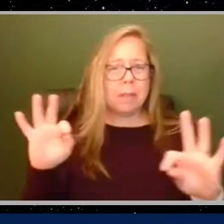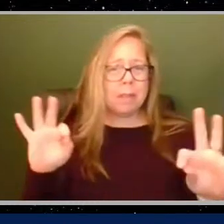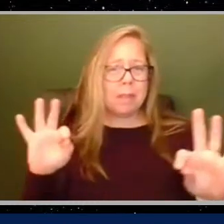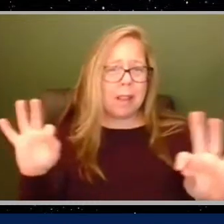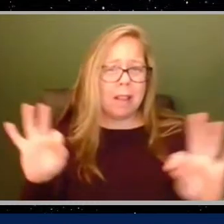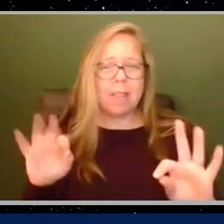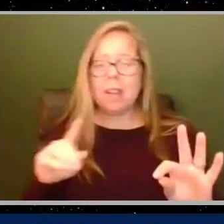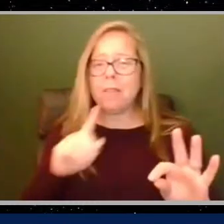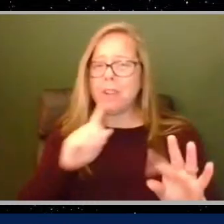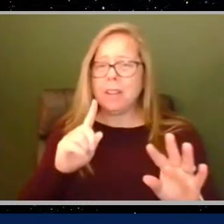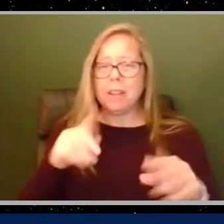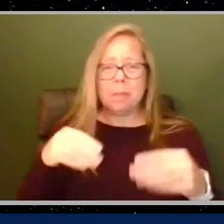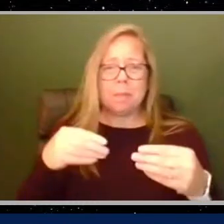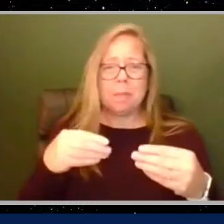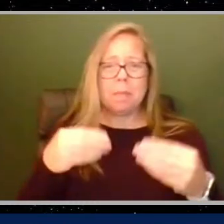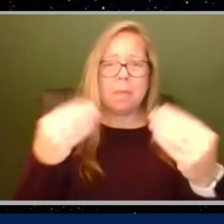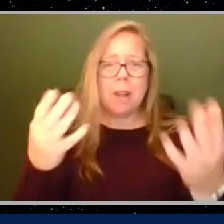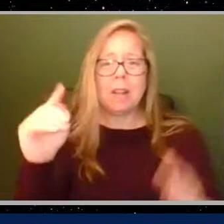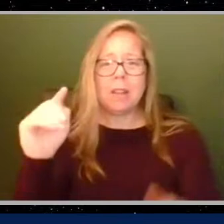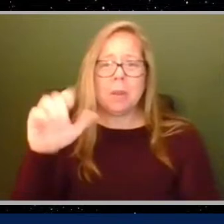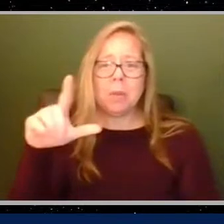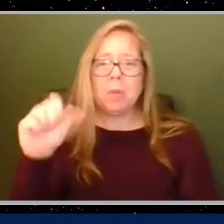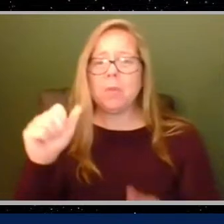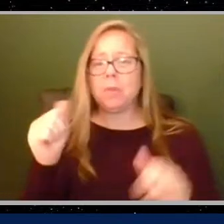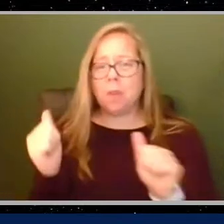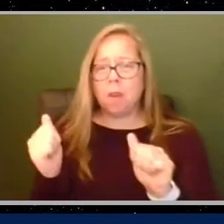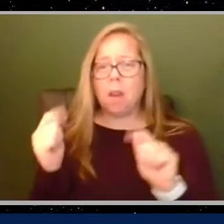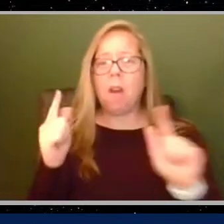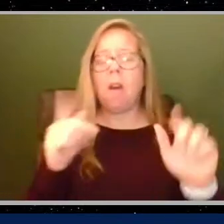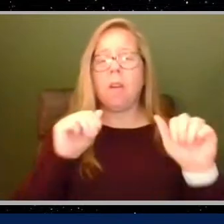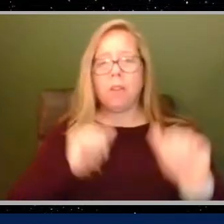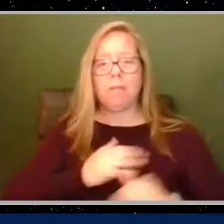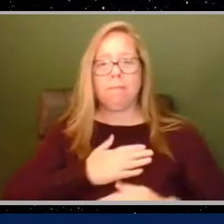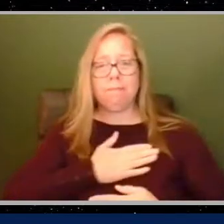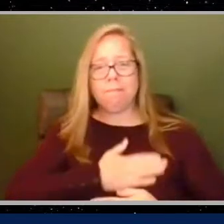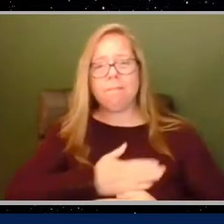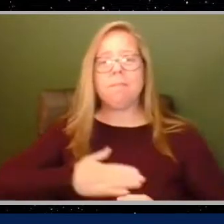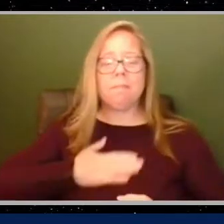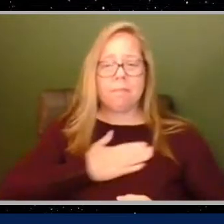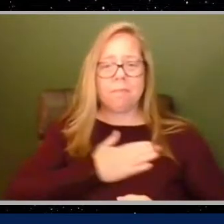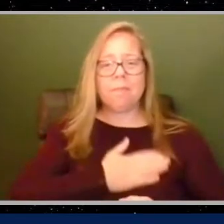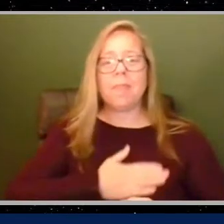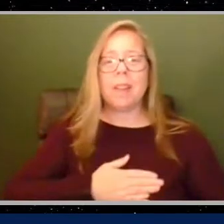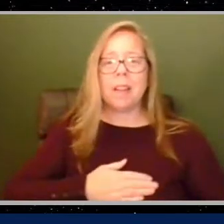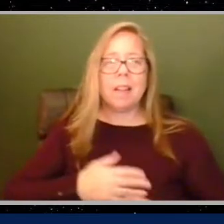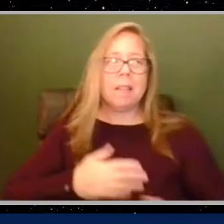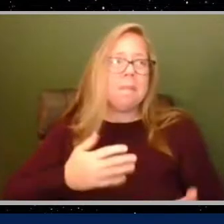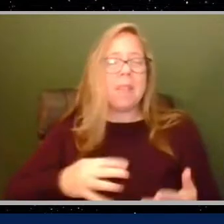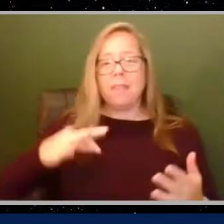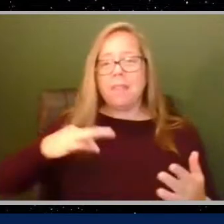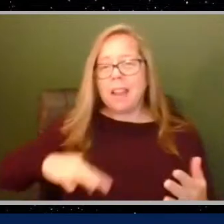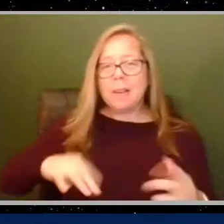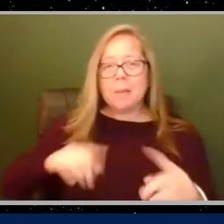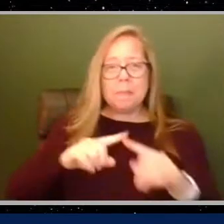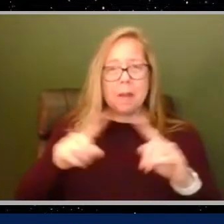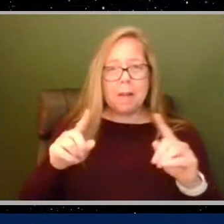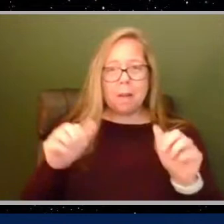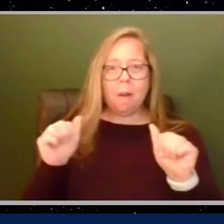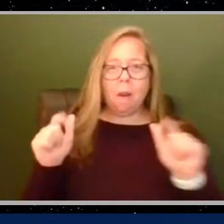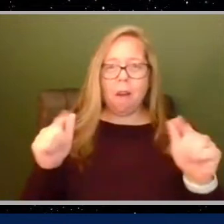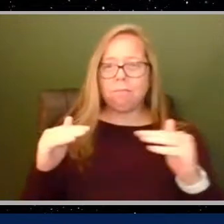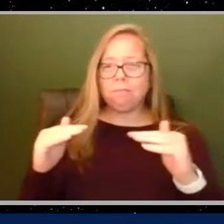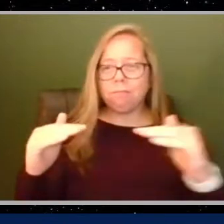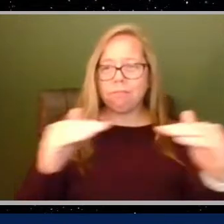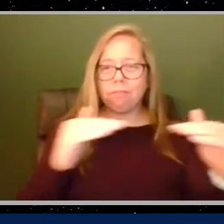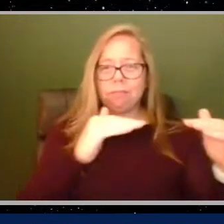really improved it for everyone. So us an advantage, but I think it put us all on the playing field that we should be at in everyday